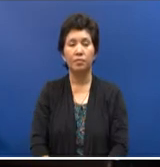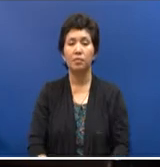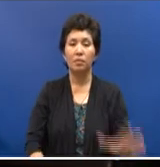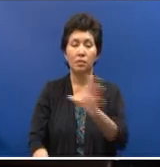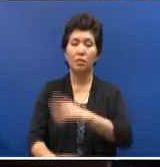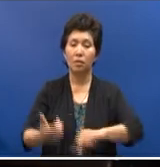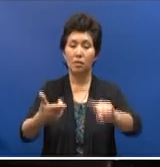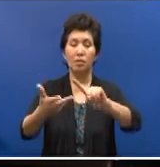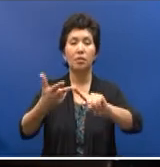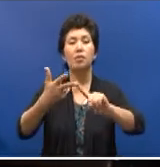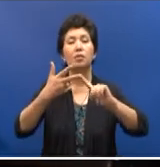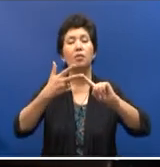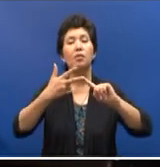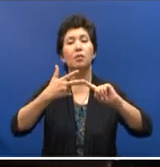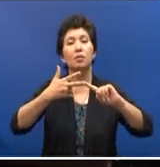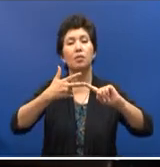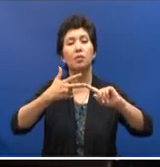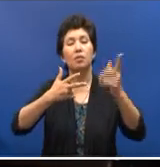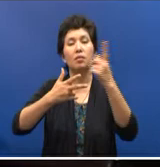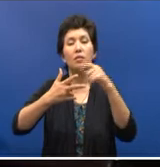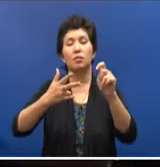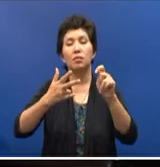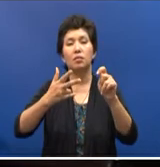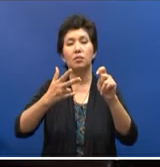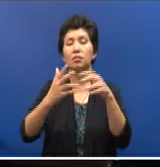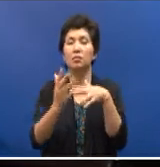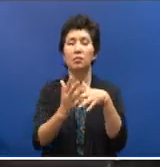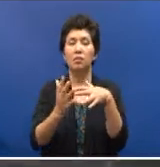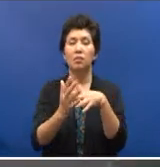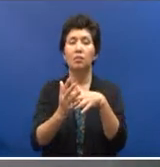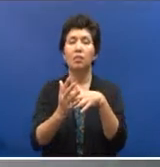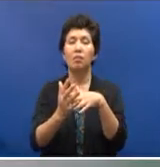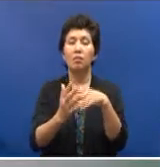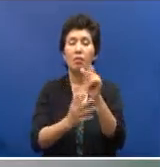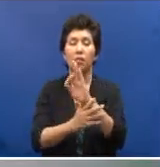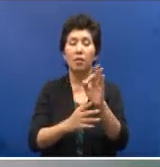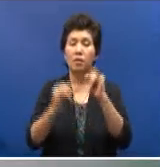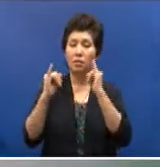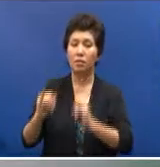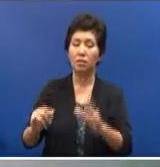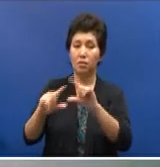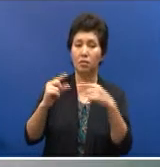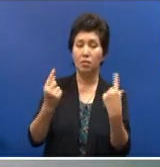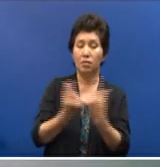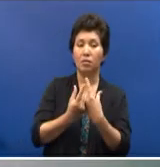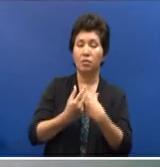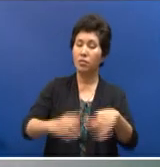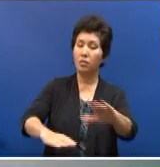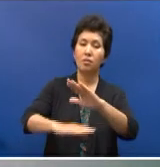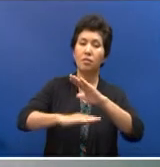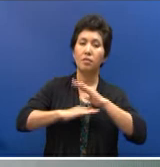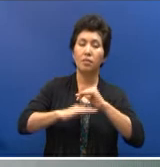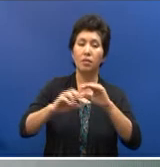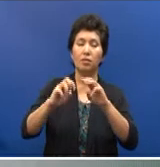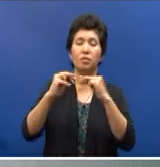and then the third one, the stratified society. Individuals and groups in stratified